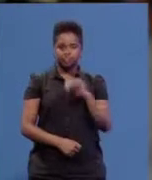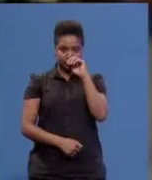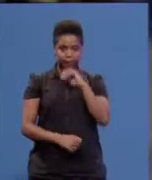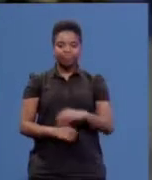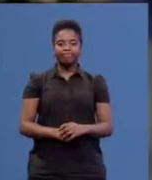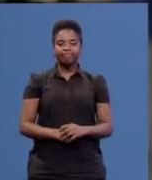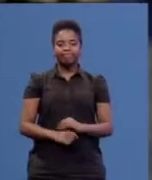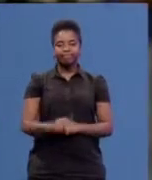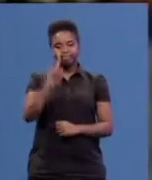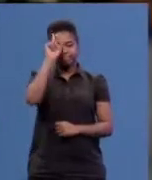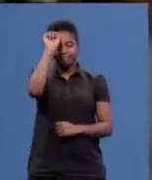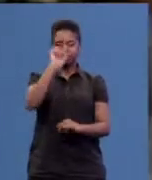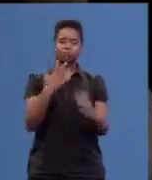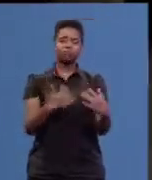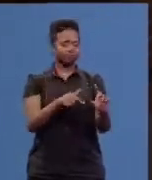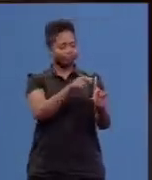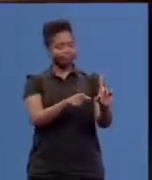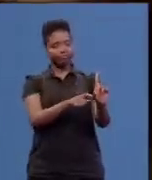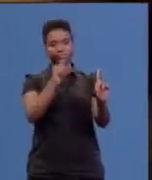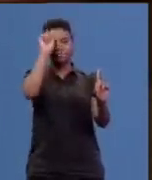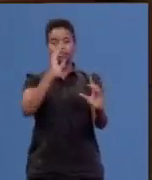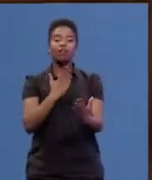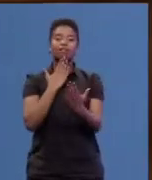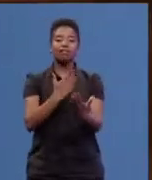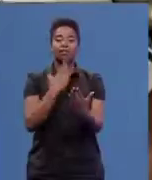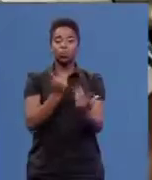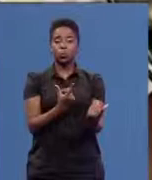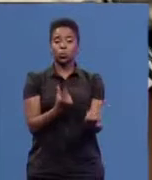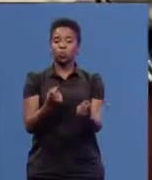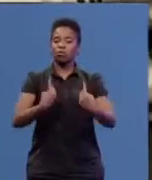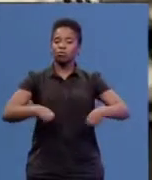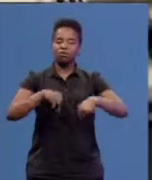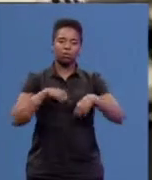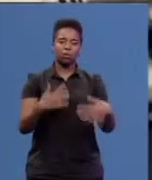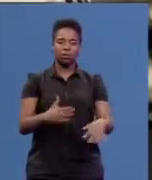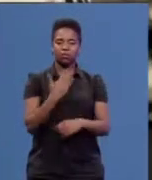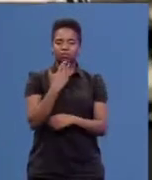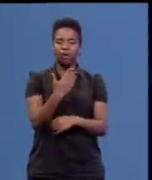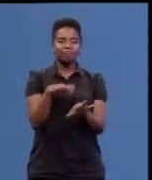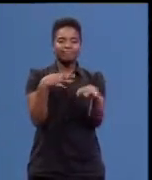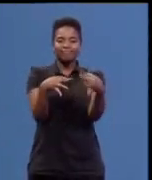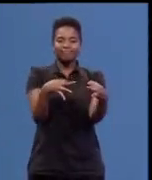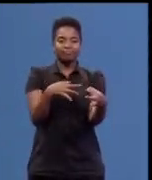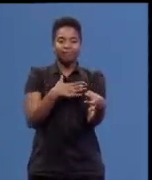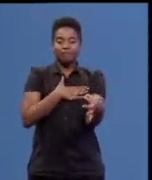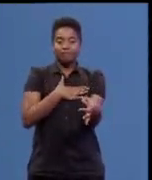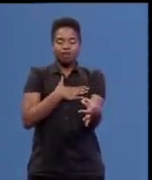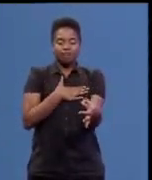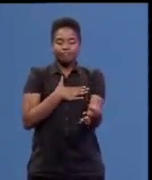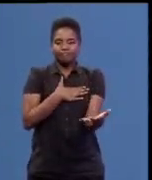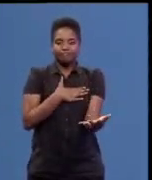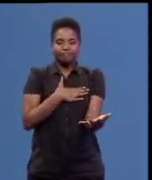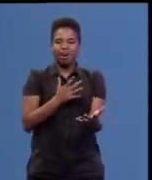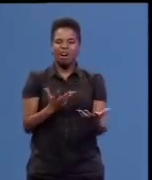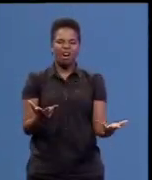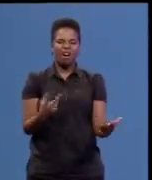Tatomkhulu Mandela, siyabulela kakhulu ngakho konke othe wasenzela khona. Words fail to capture the true gravity of the loss of